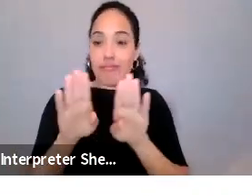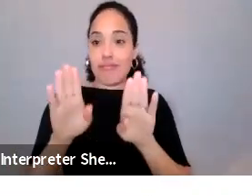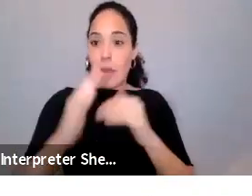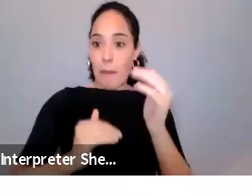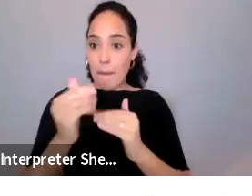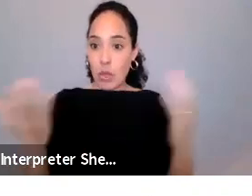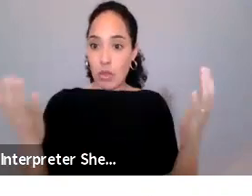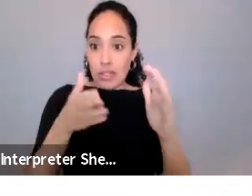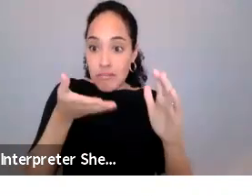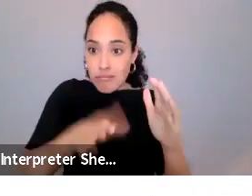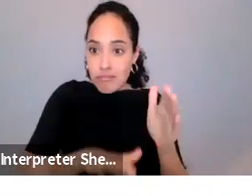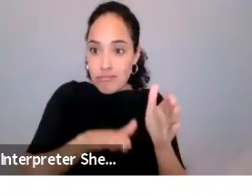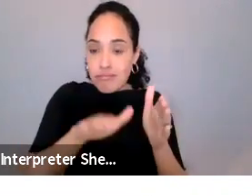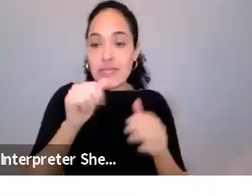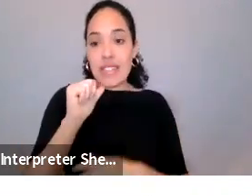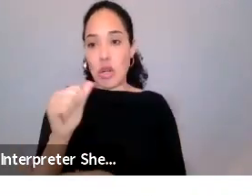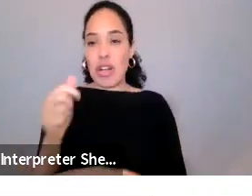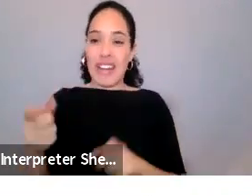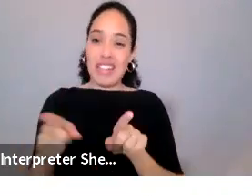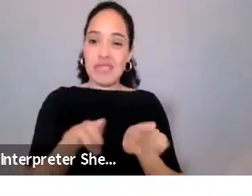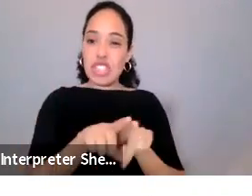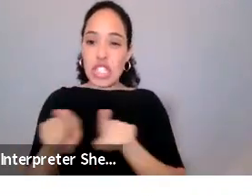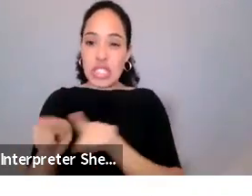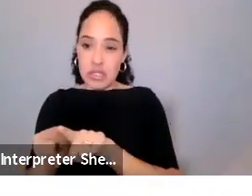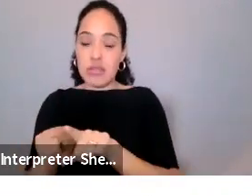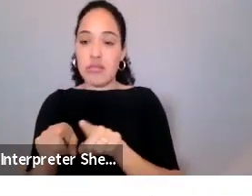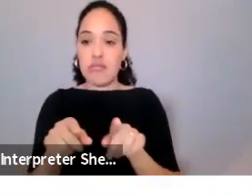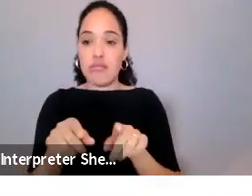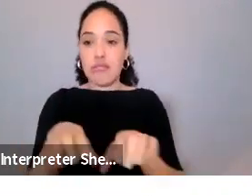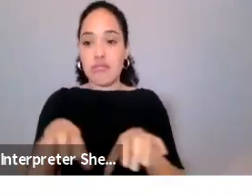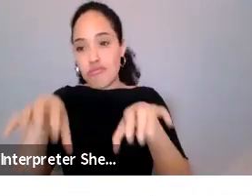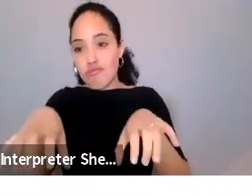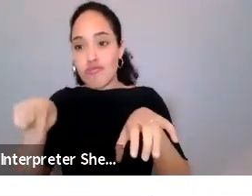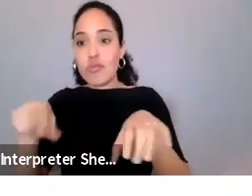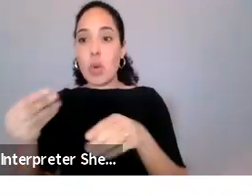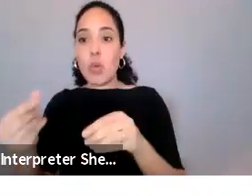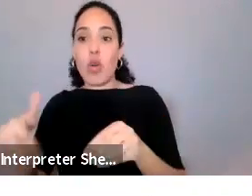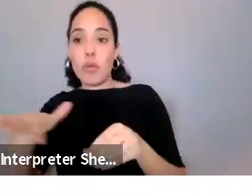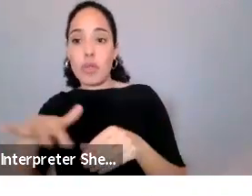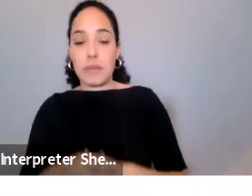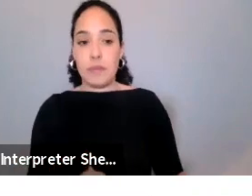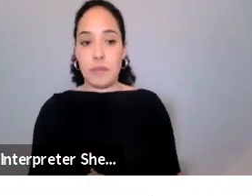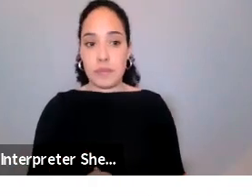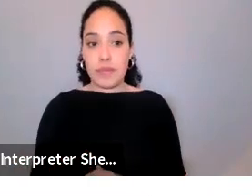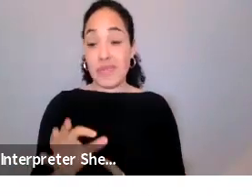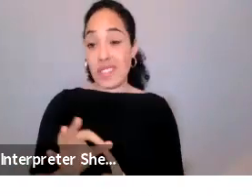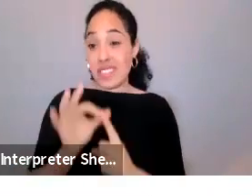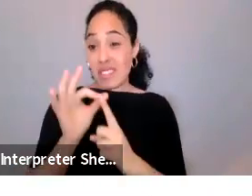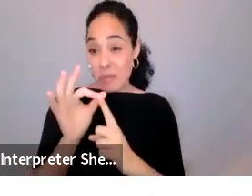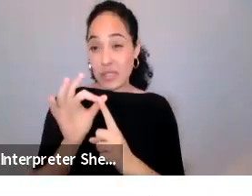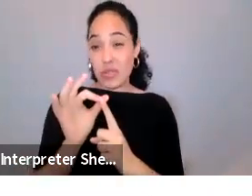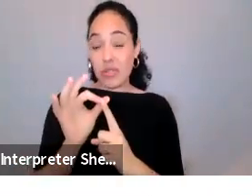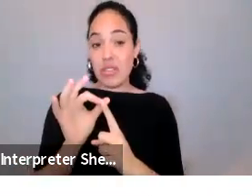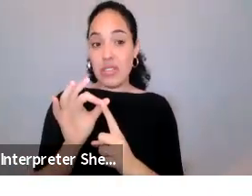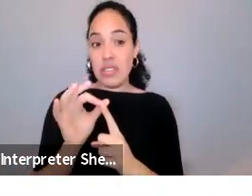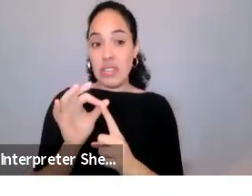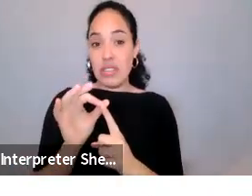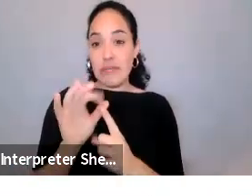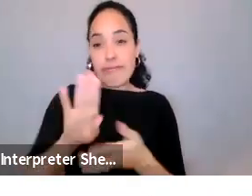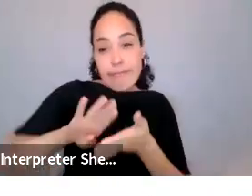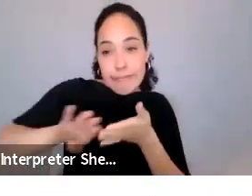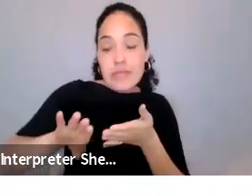adjacent property. Special consideration for insurance coverage while under construction is that at the time of loss,